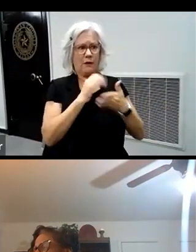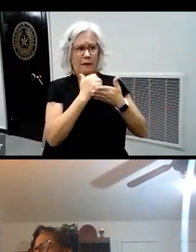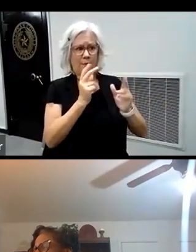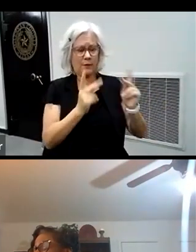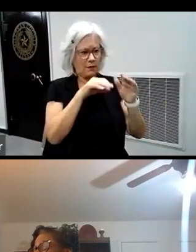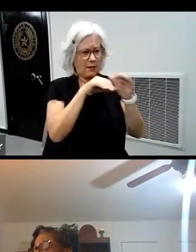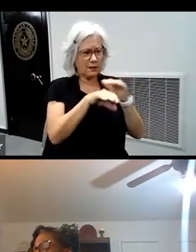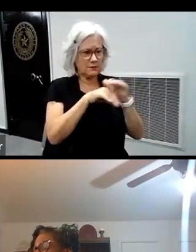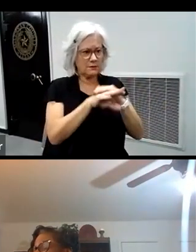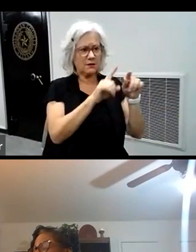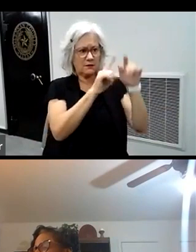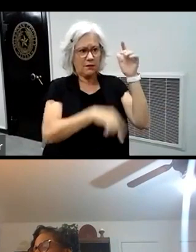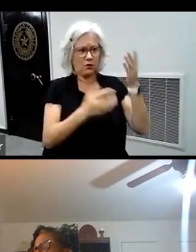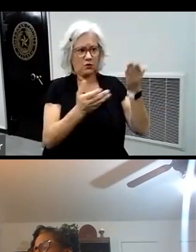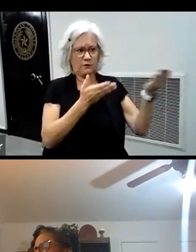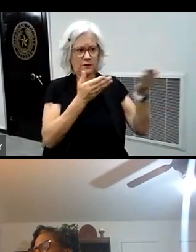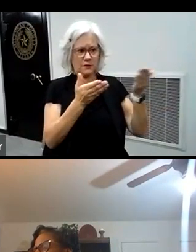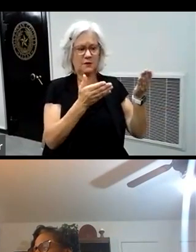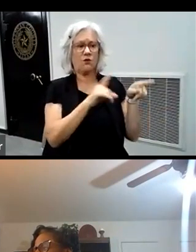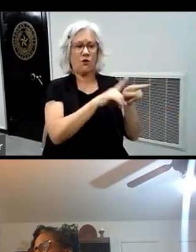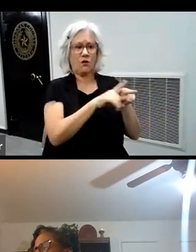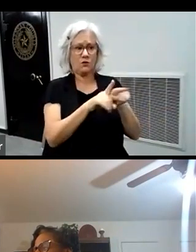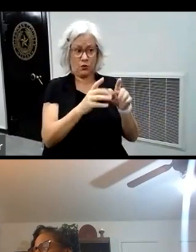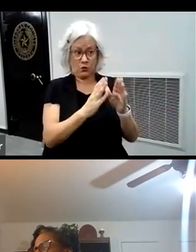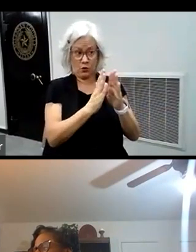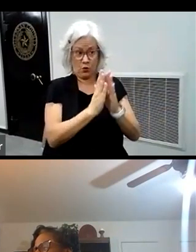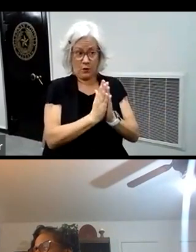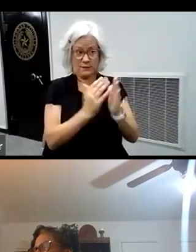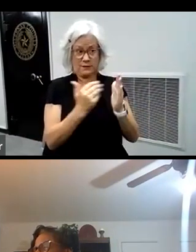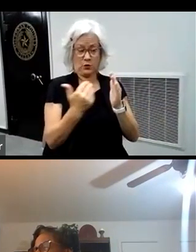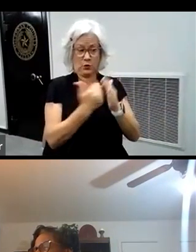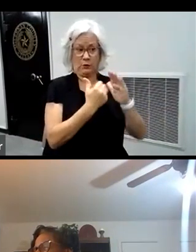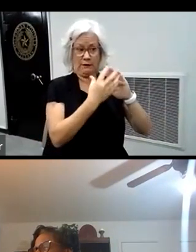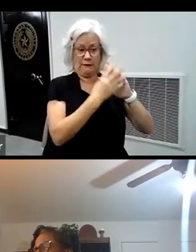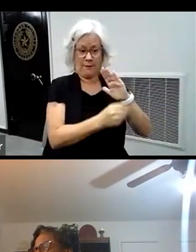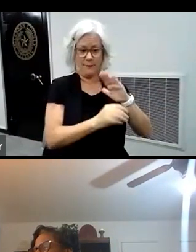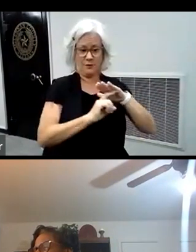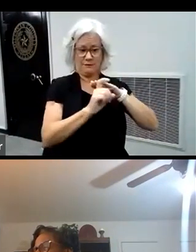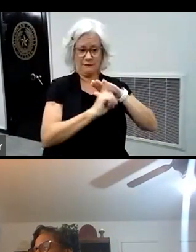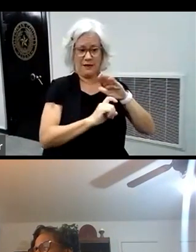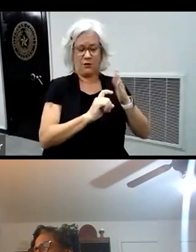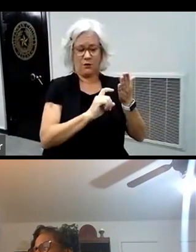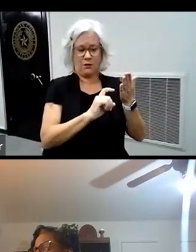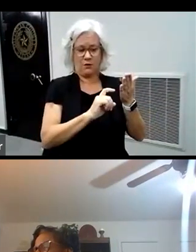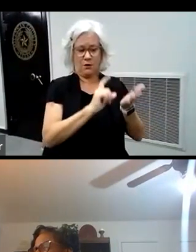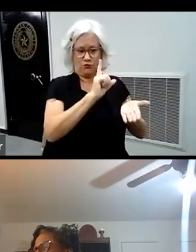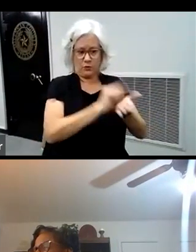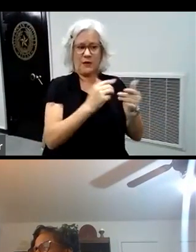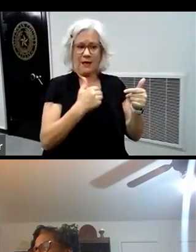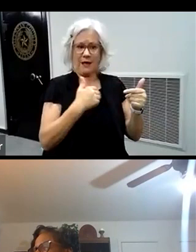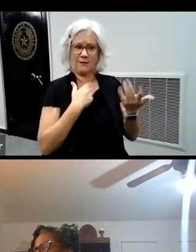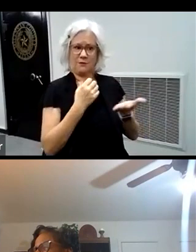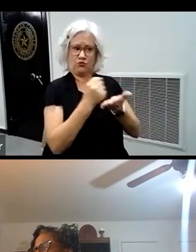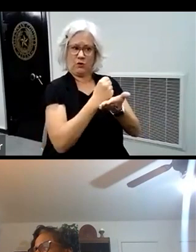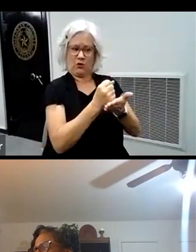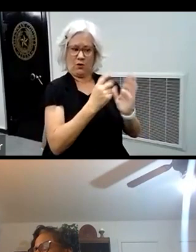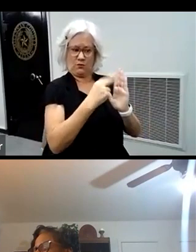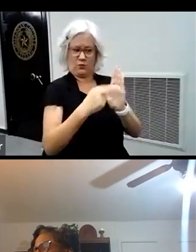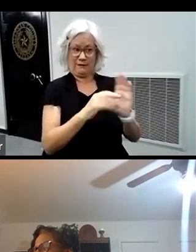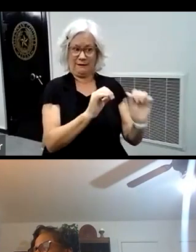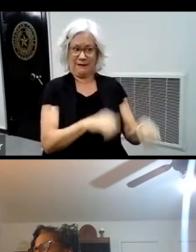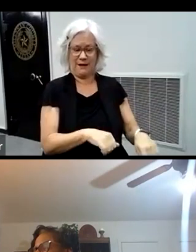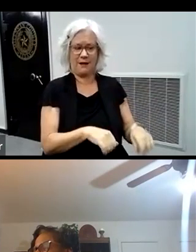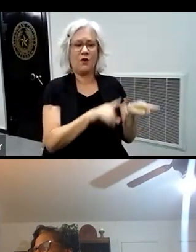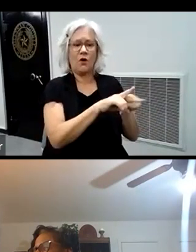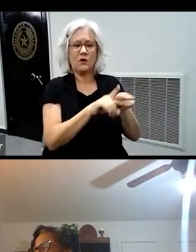accessing those services. They also requested a new copier, scanner, printer that has a credit card reader, and they'd also like to see